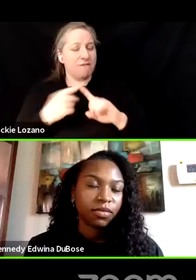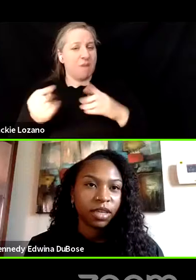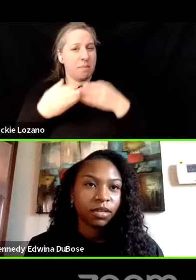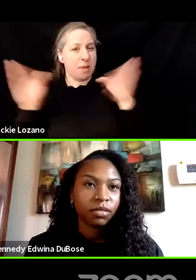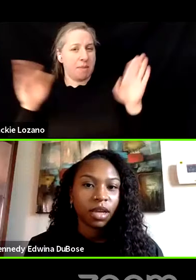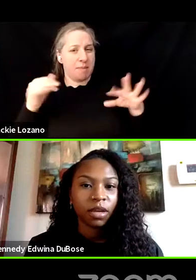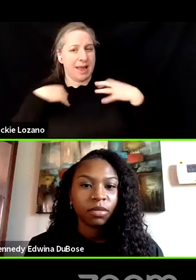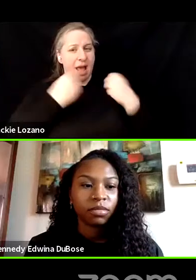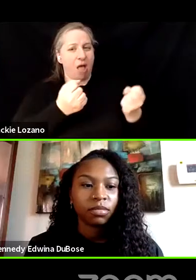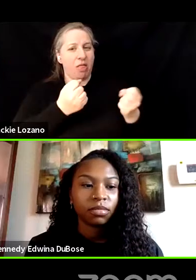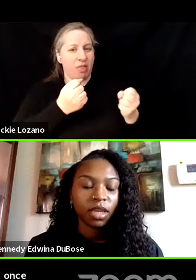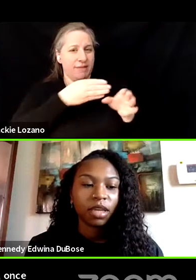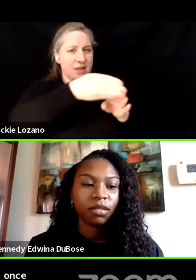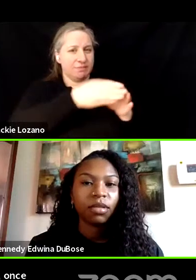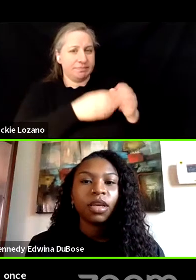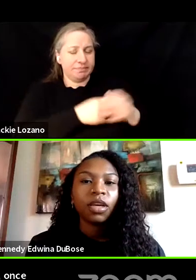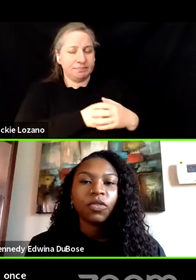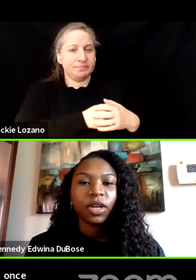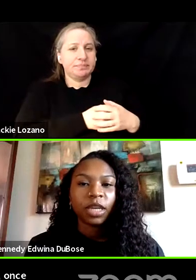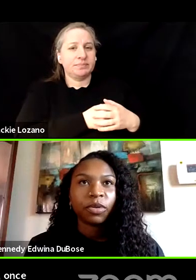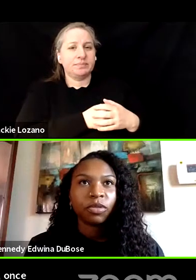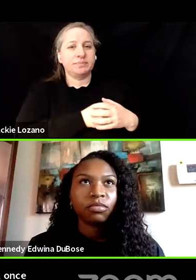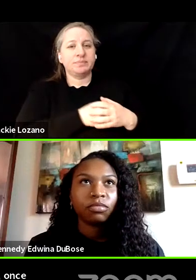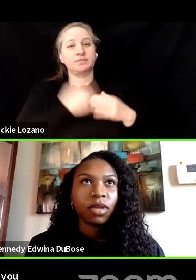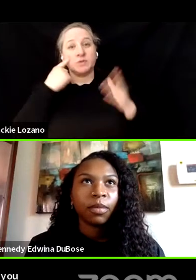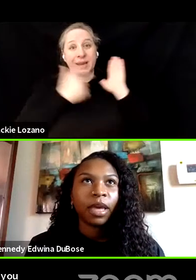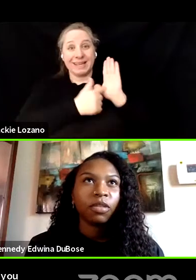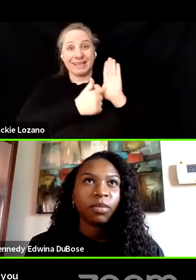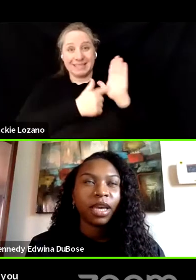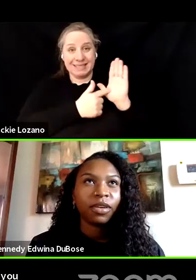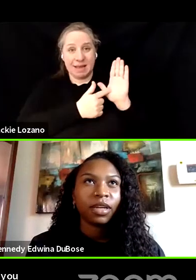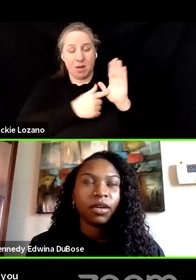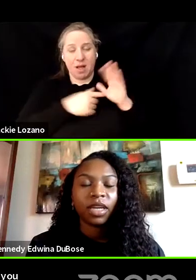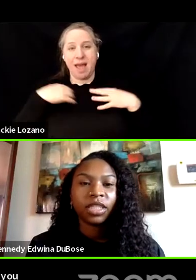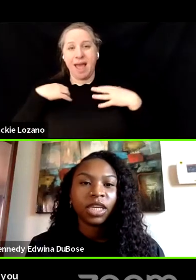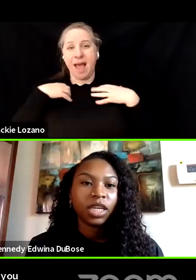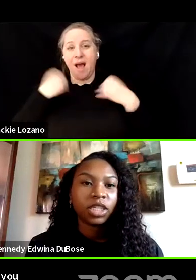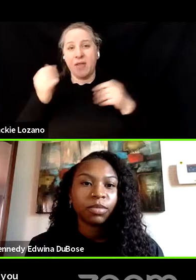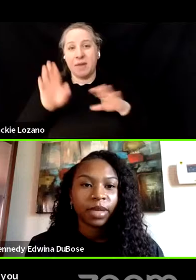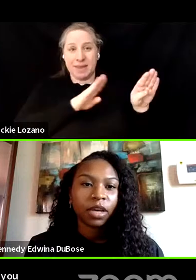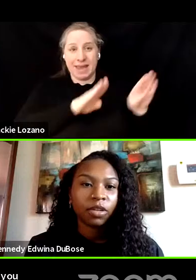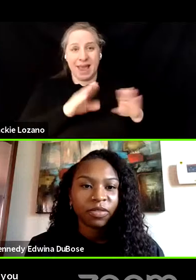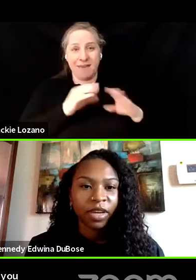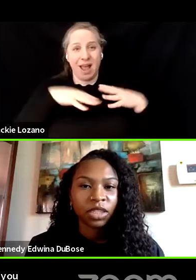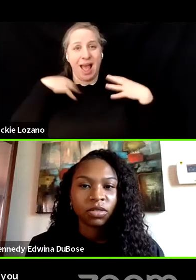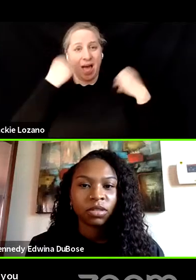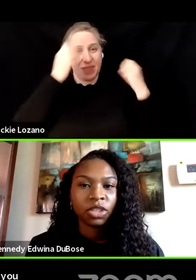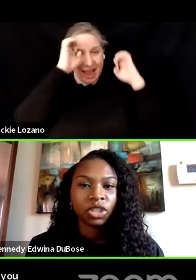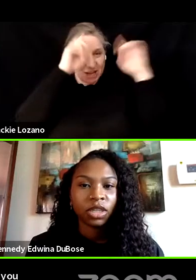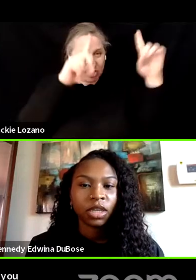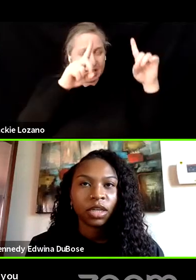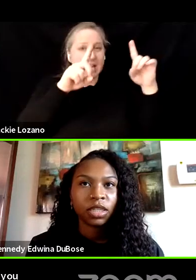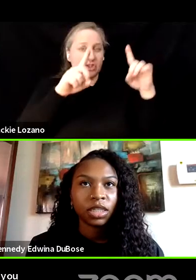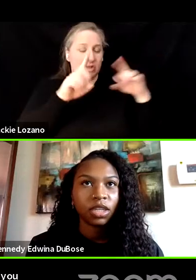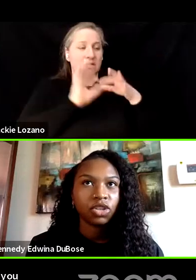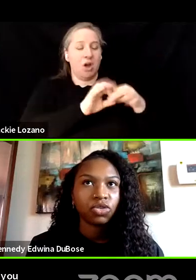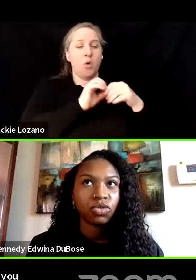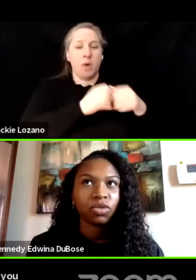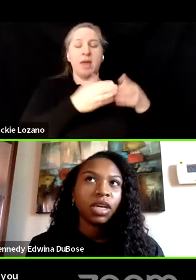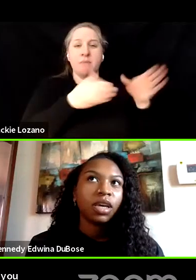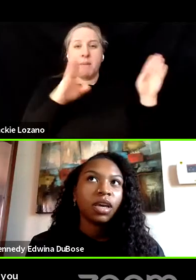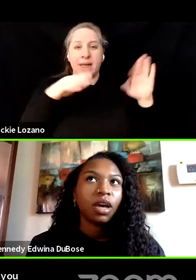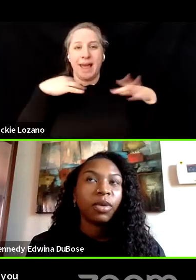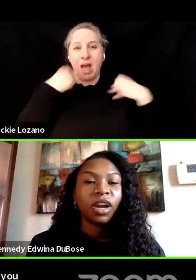health field. And for example, health behavior and health education, public health professionals should seek